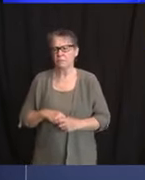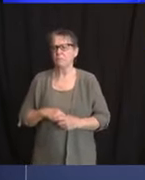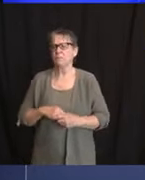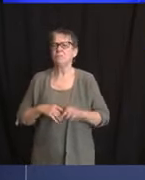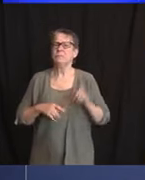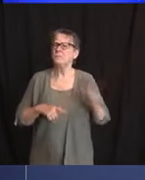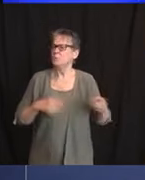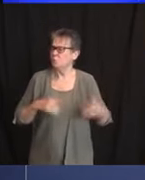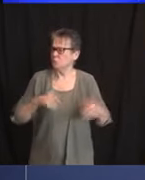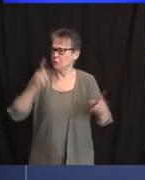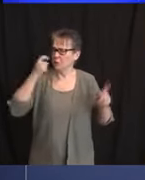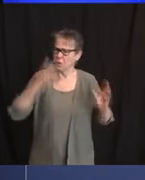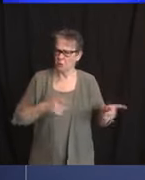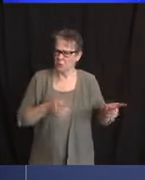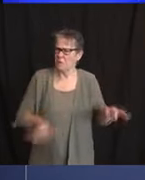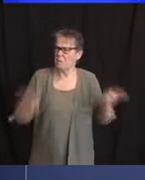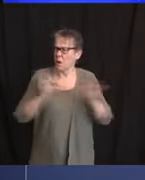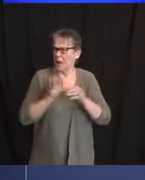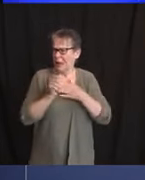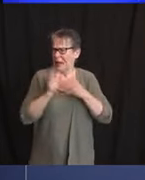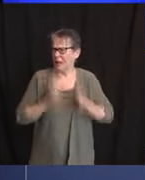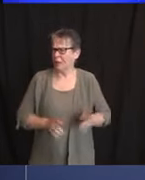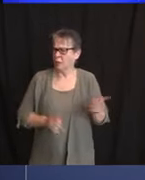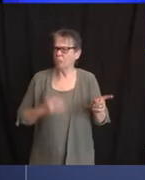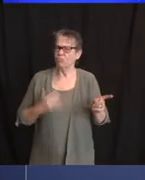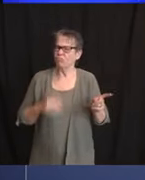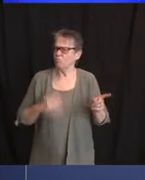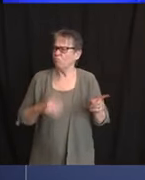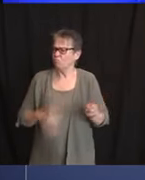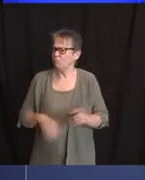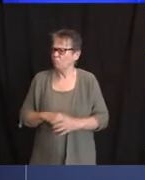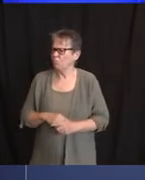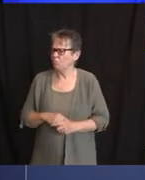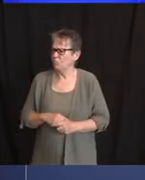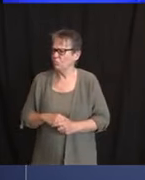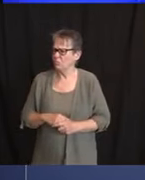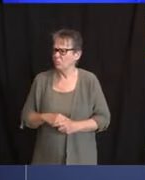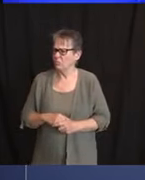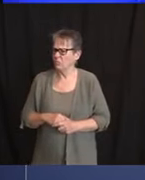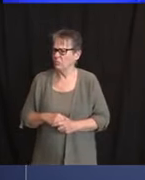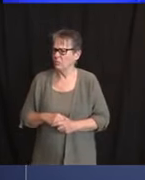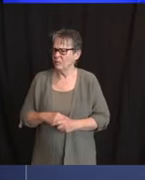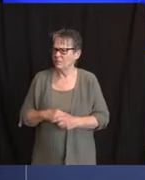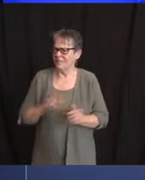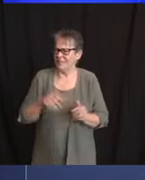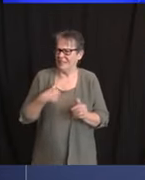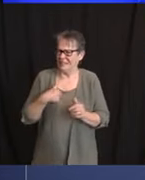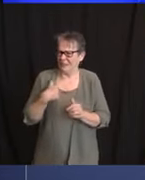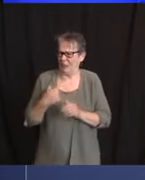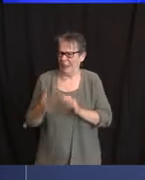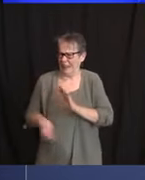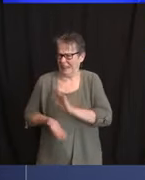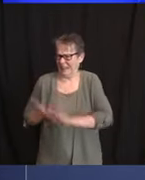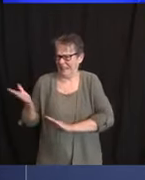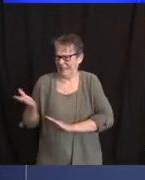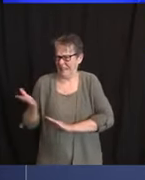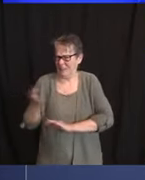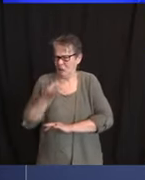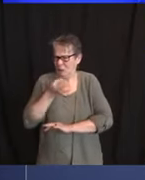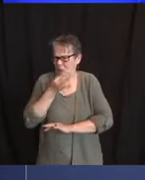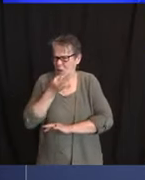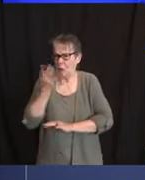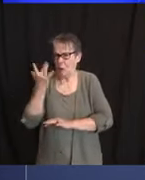early to head back down to Washington for votes this afternoon. I wish I could say it is to move legislation to address